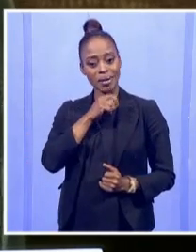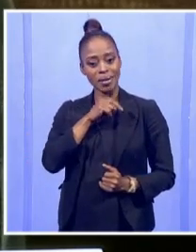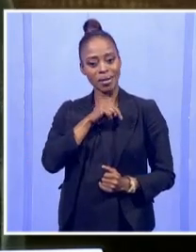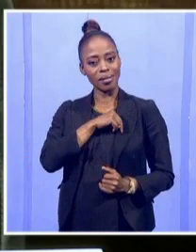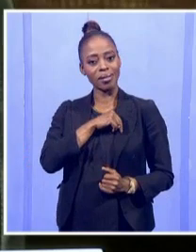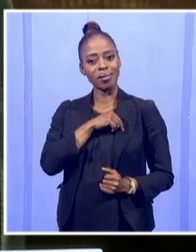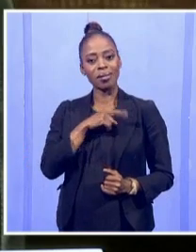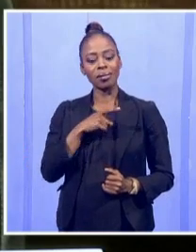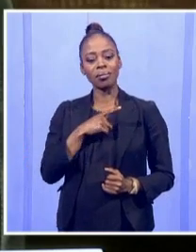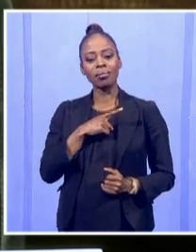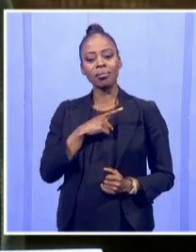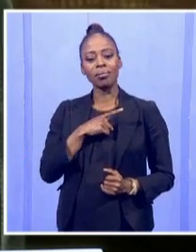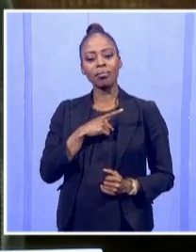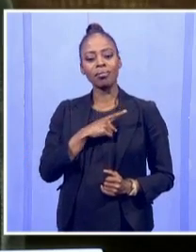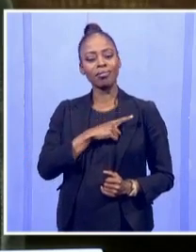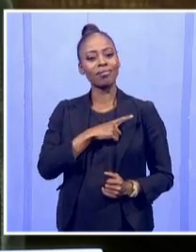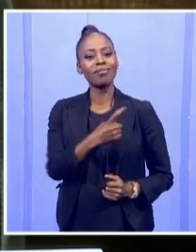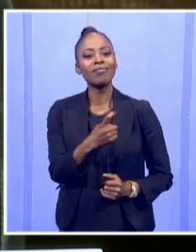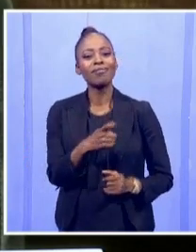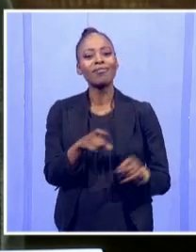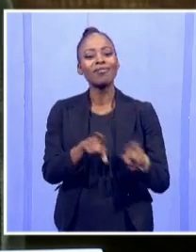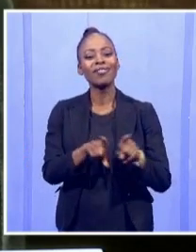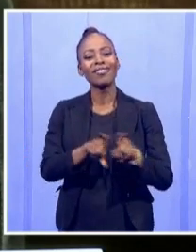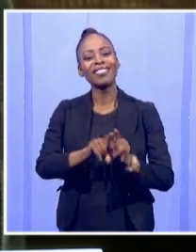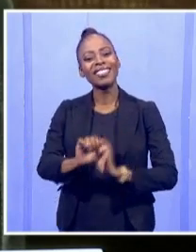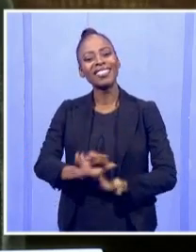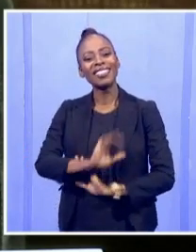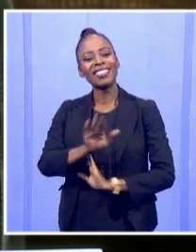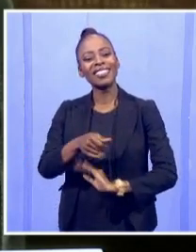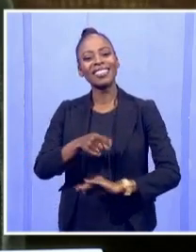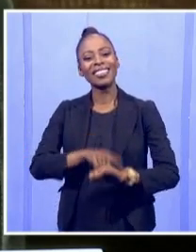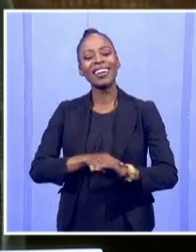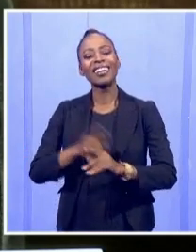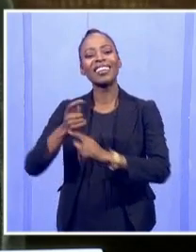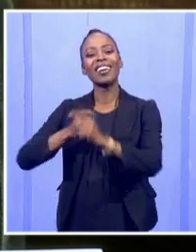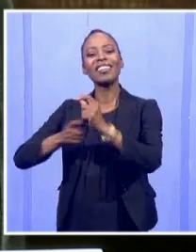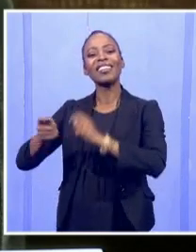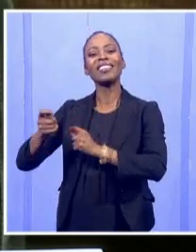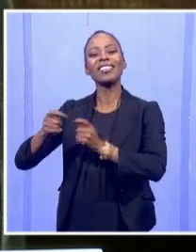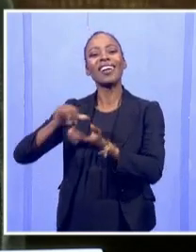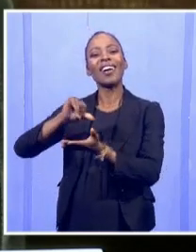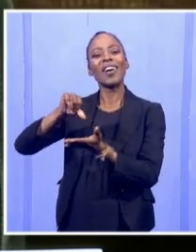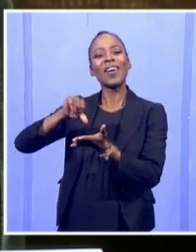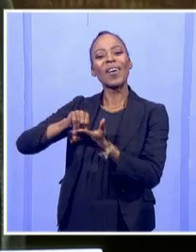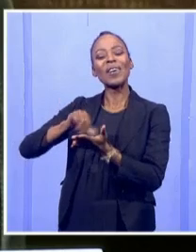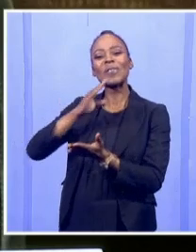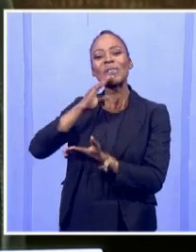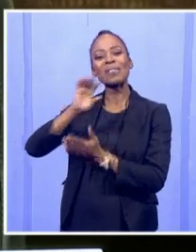as bold as South Africa trying to sell oil to the Saudis.